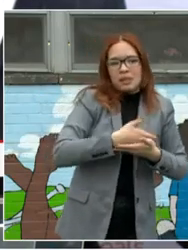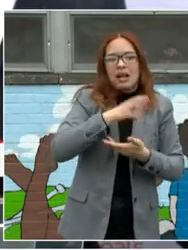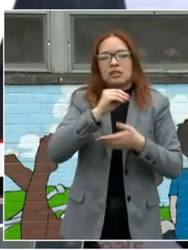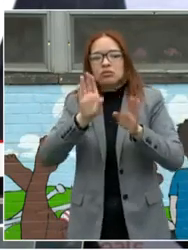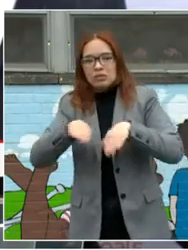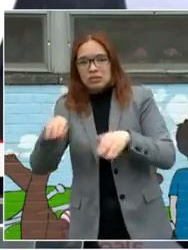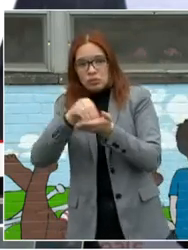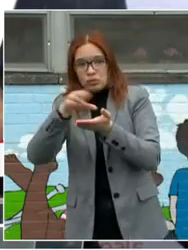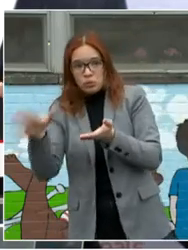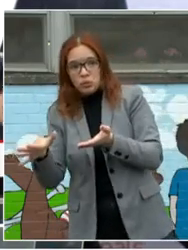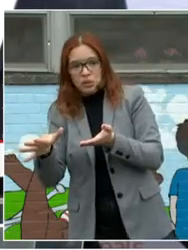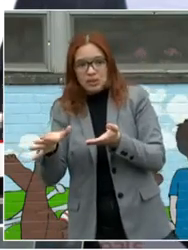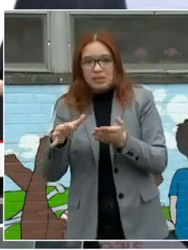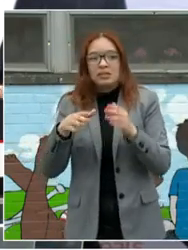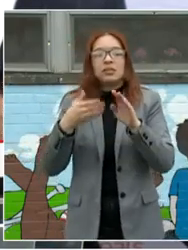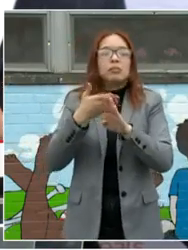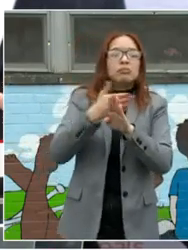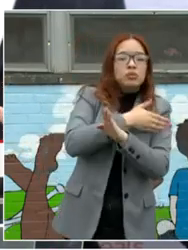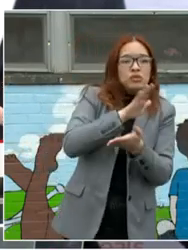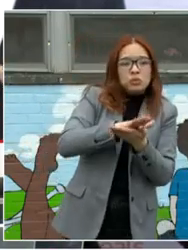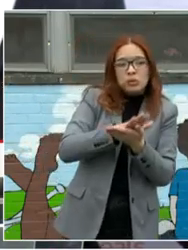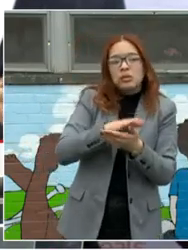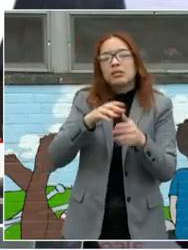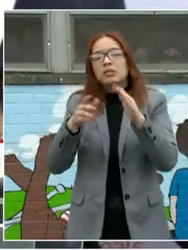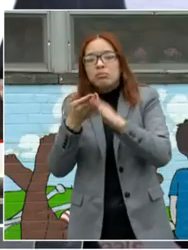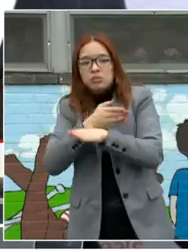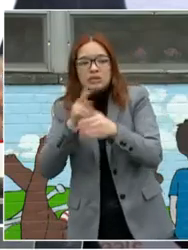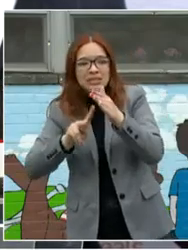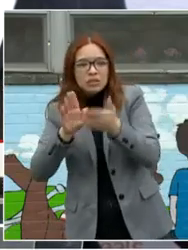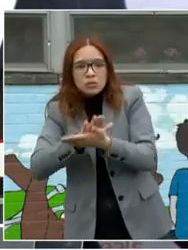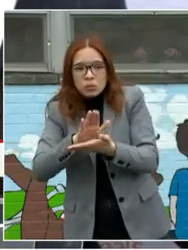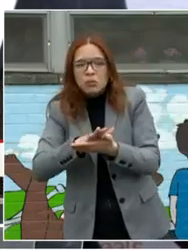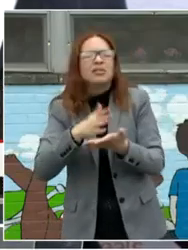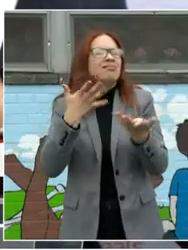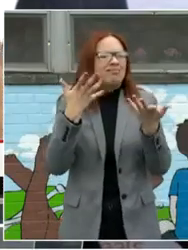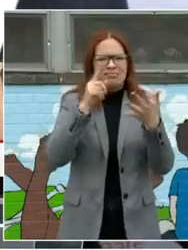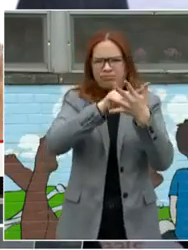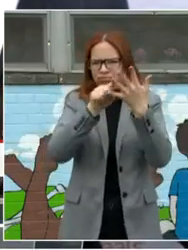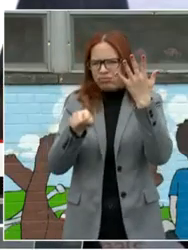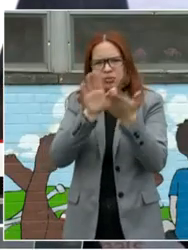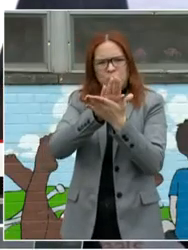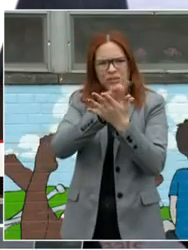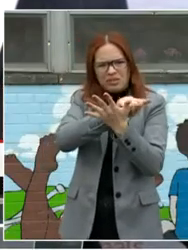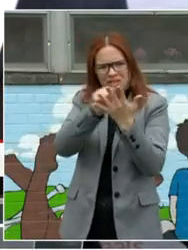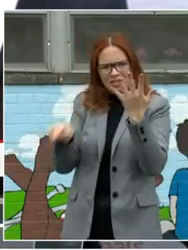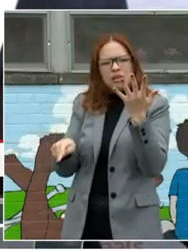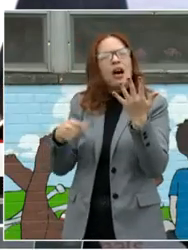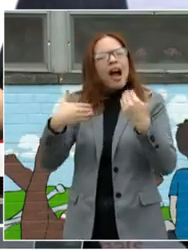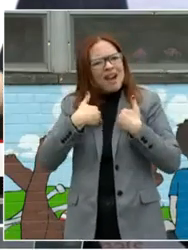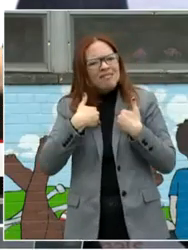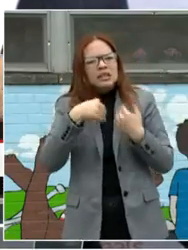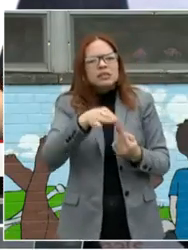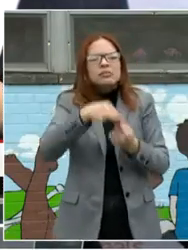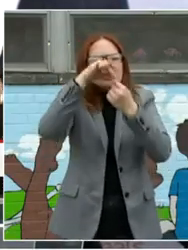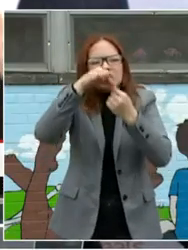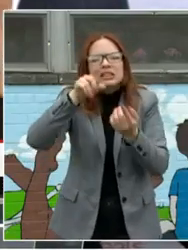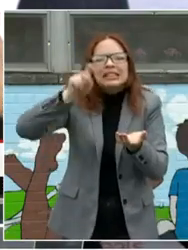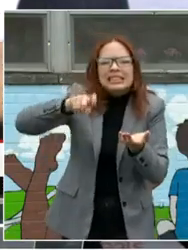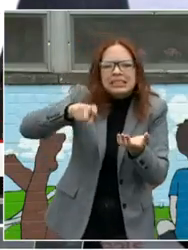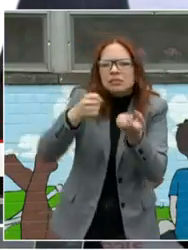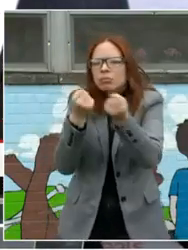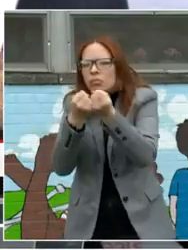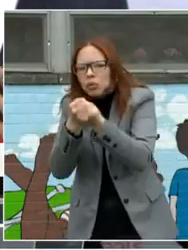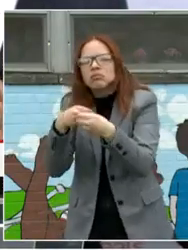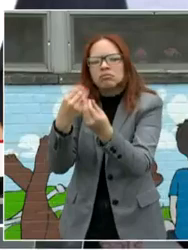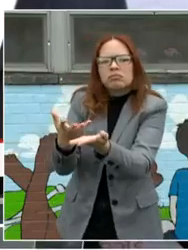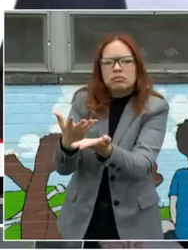who are school-age students will be supported through this fund. And these are all students that have special education needs and supports. And we know, well, the